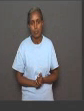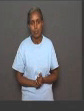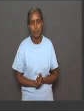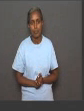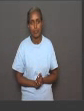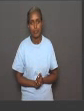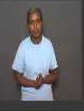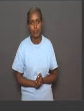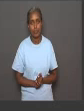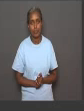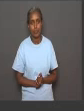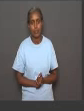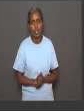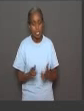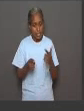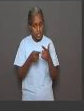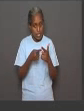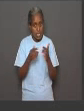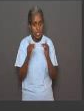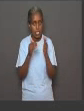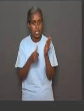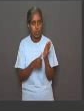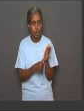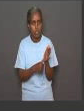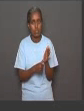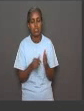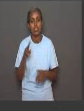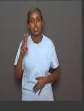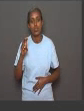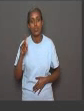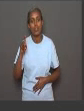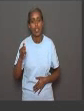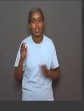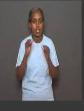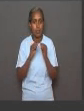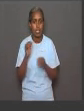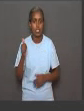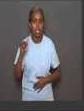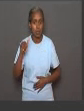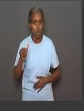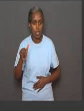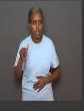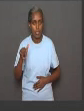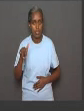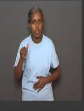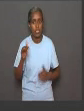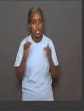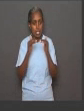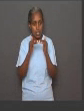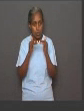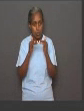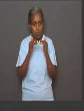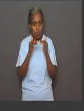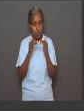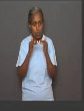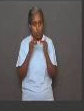second inequality is 20x plus 10y